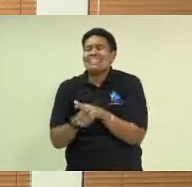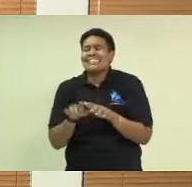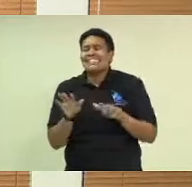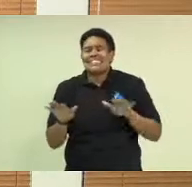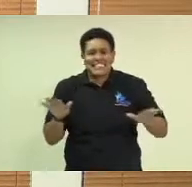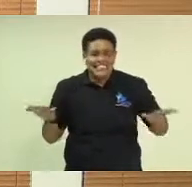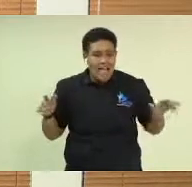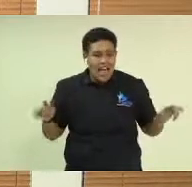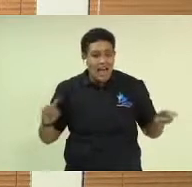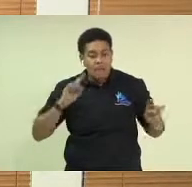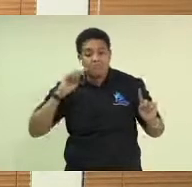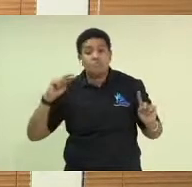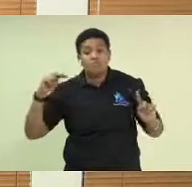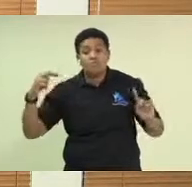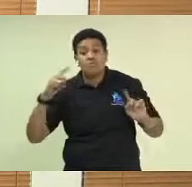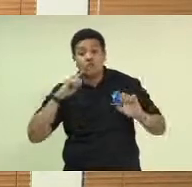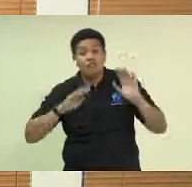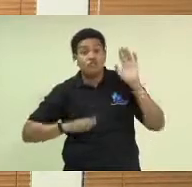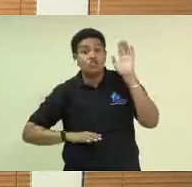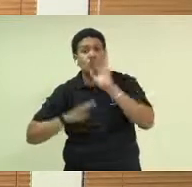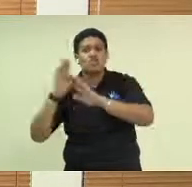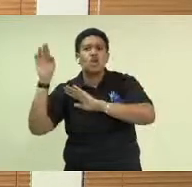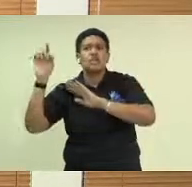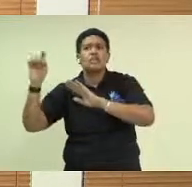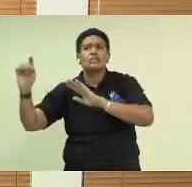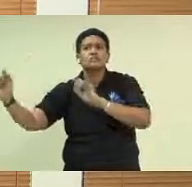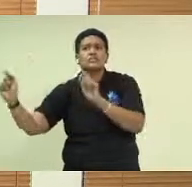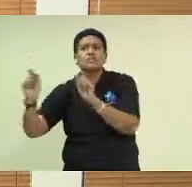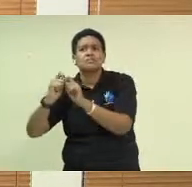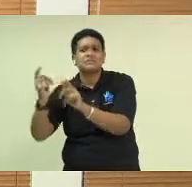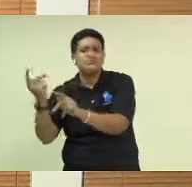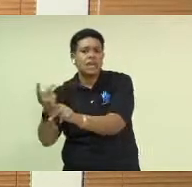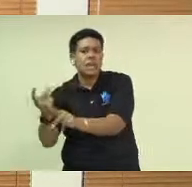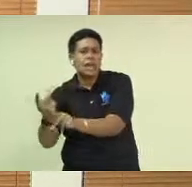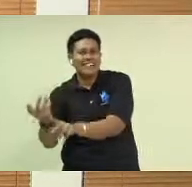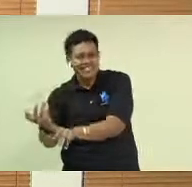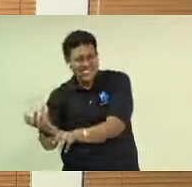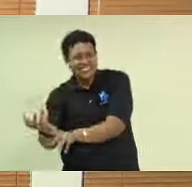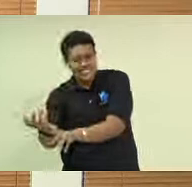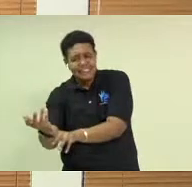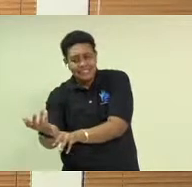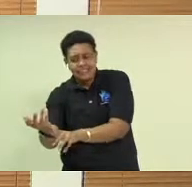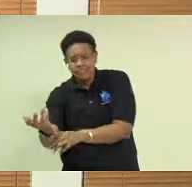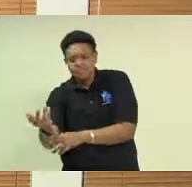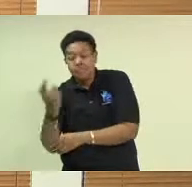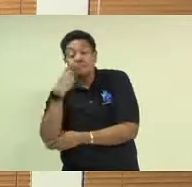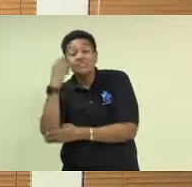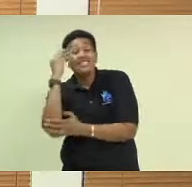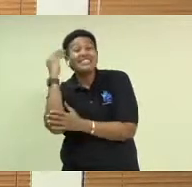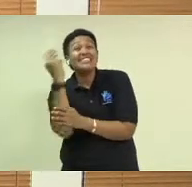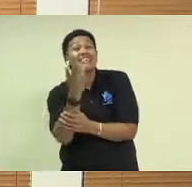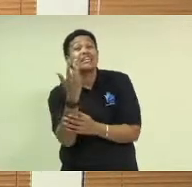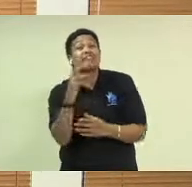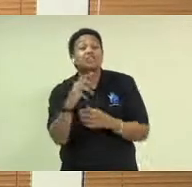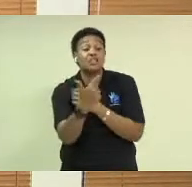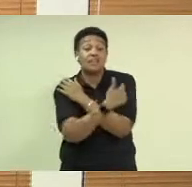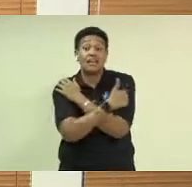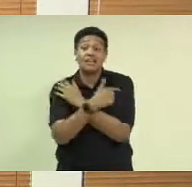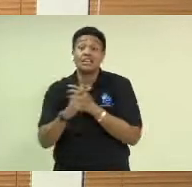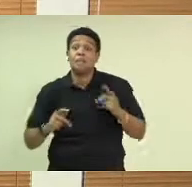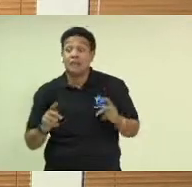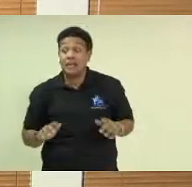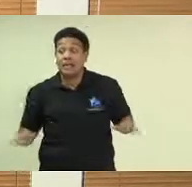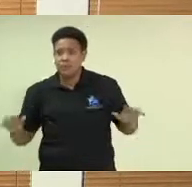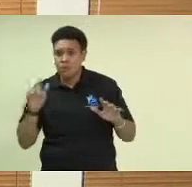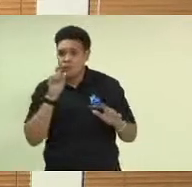in the context of a surge, they need to be particularly careful. As I said earlier, vaccinated persons